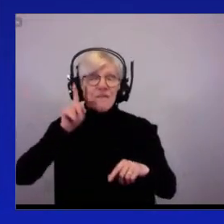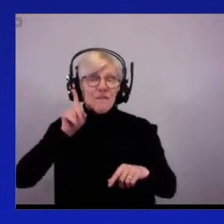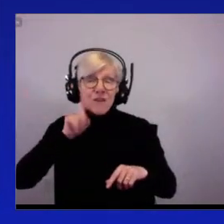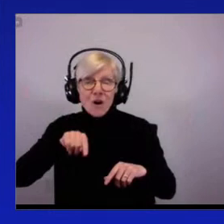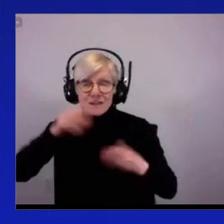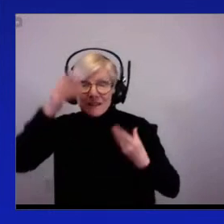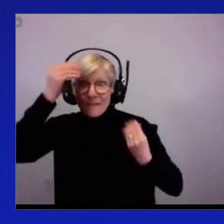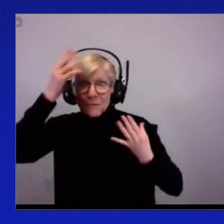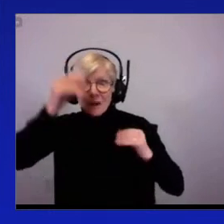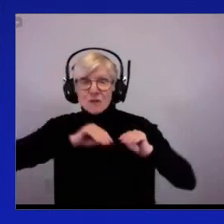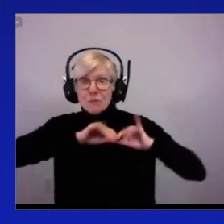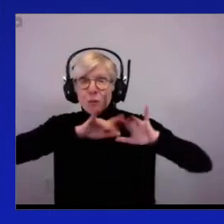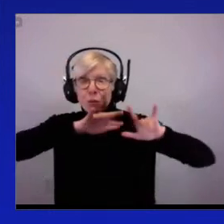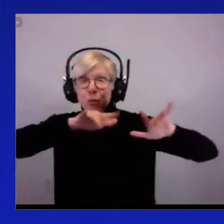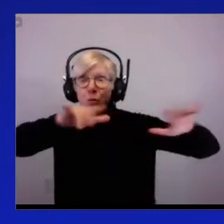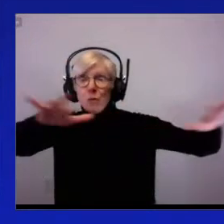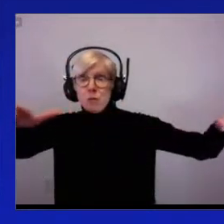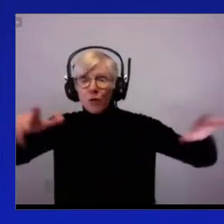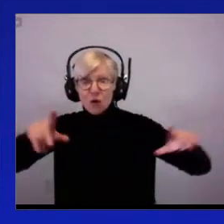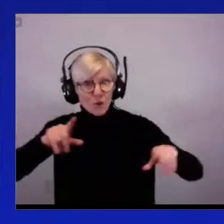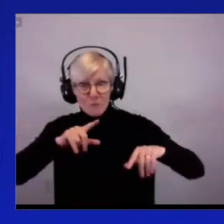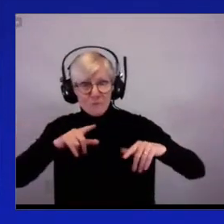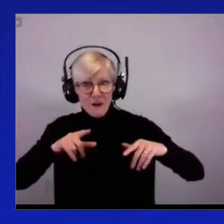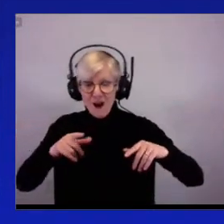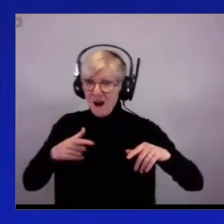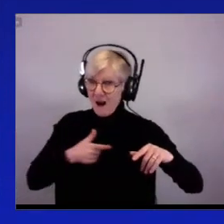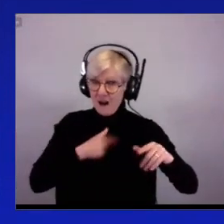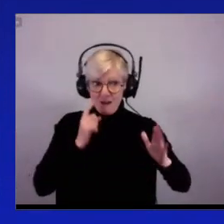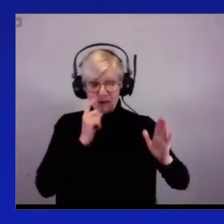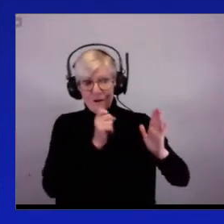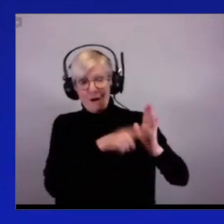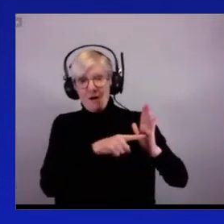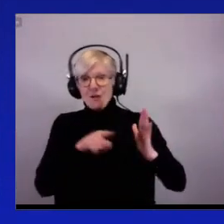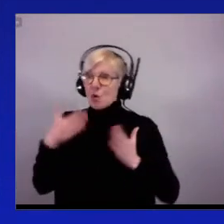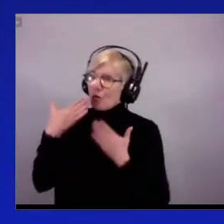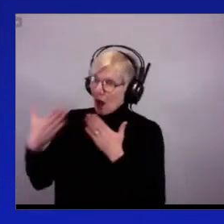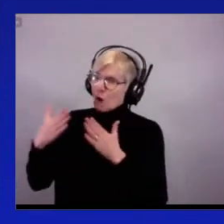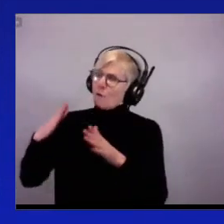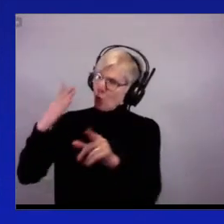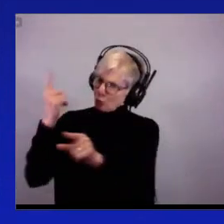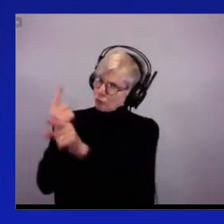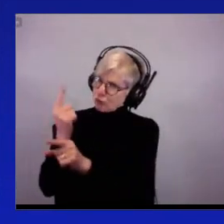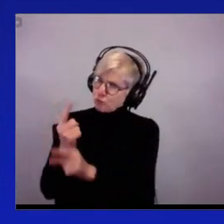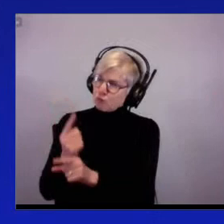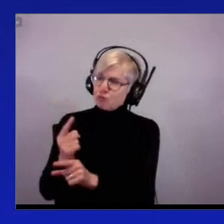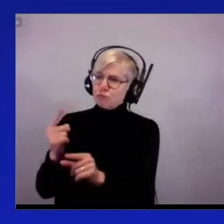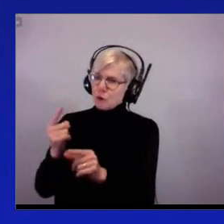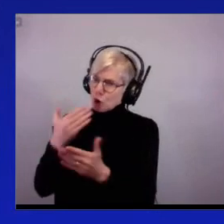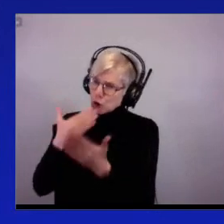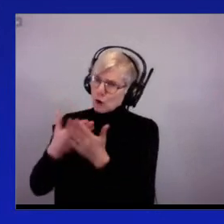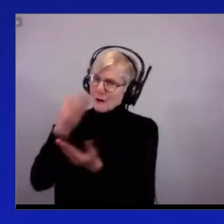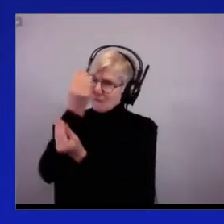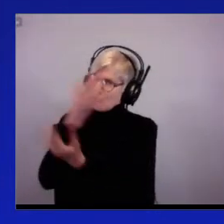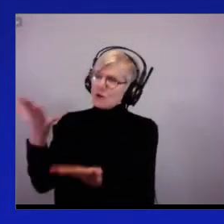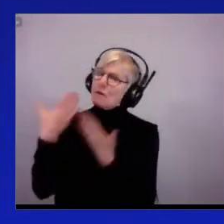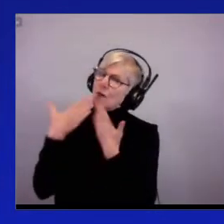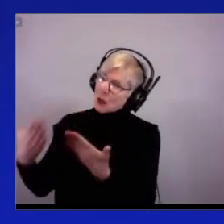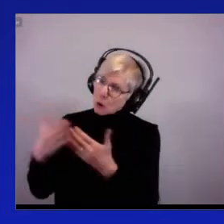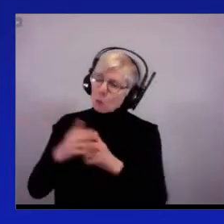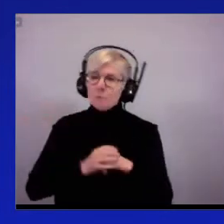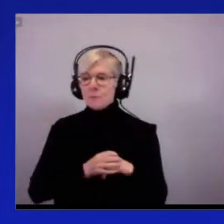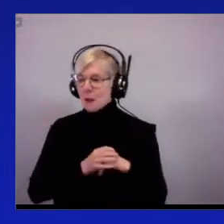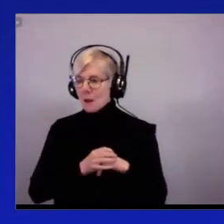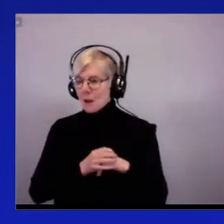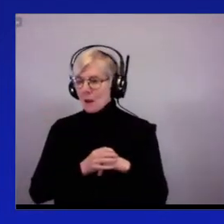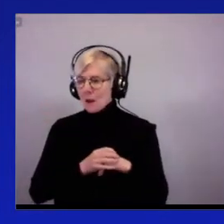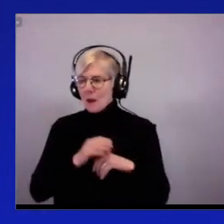appreciate all the communications you provided us. I just have a few questions. First, local businesses,